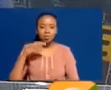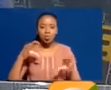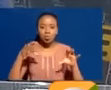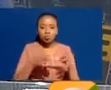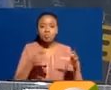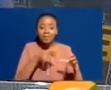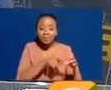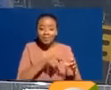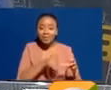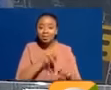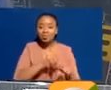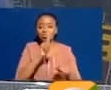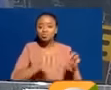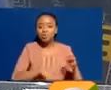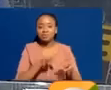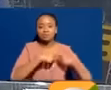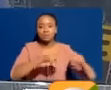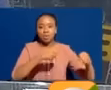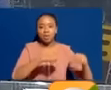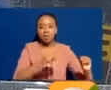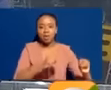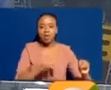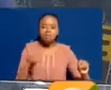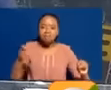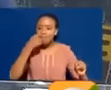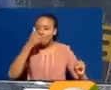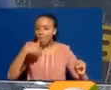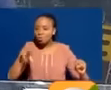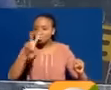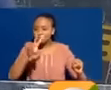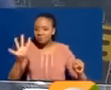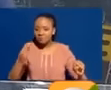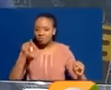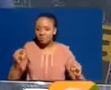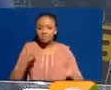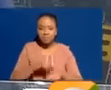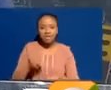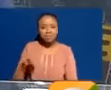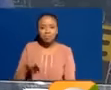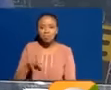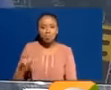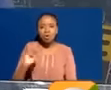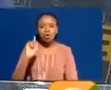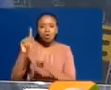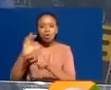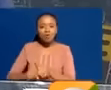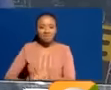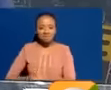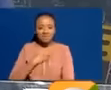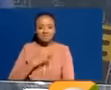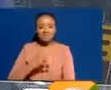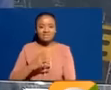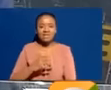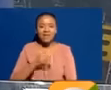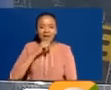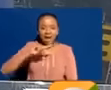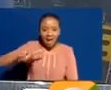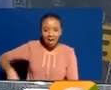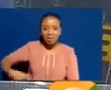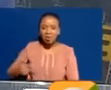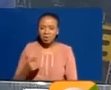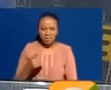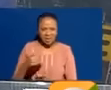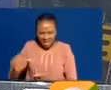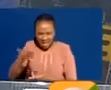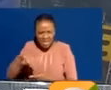using motorbikes. Well, 24-year-old Keagan Githua was attacked while on his way to his uncle's place within the